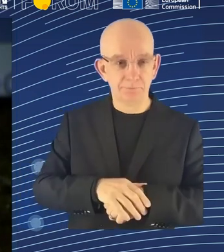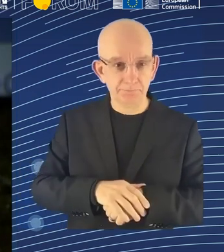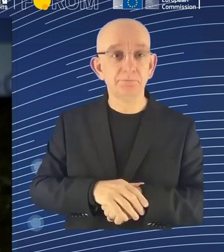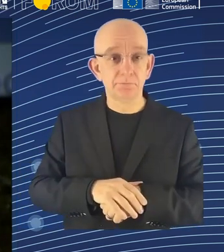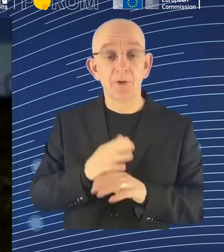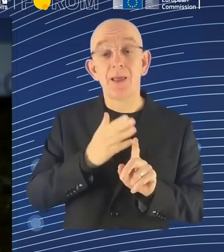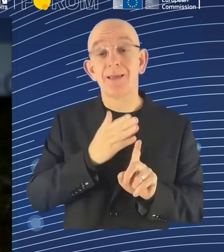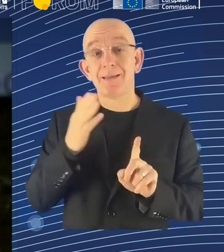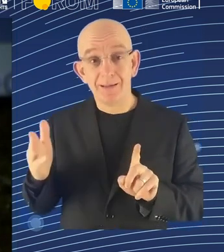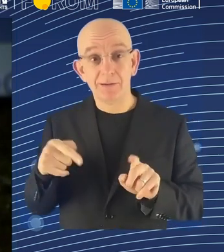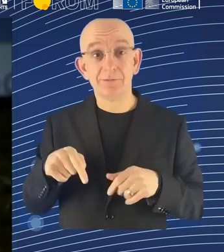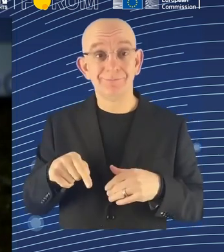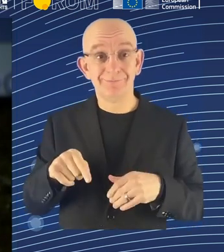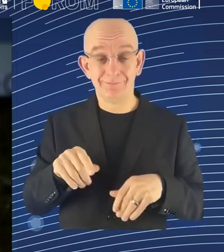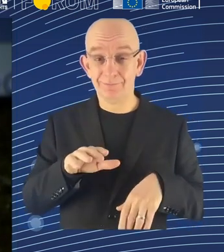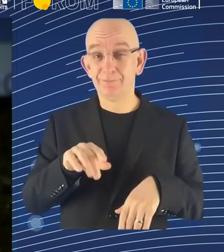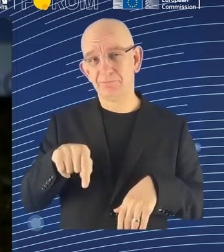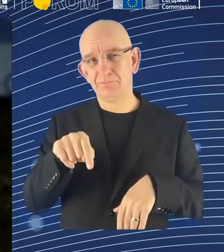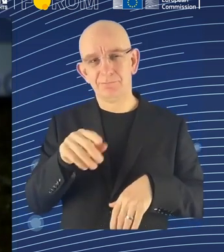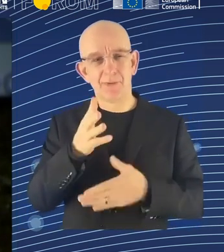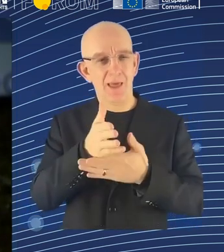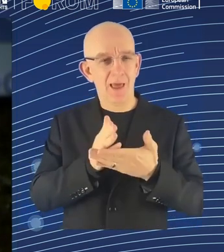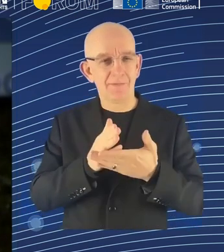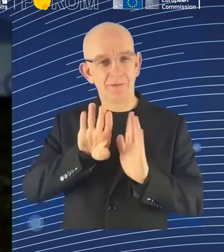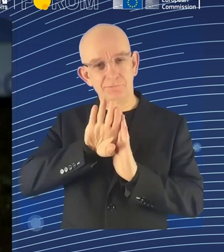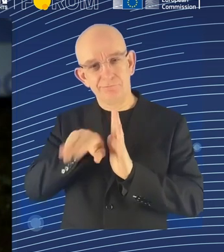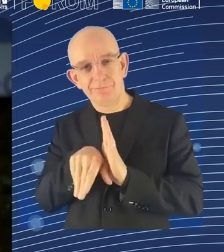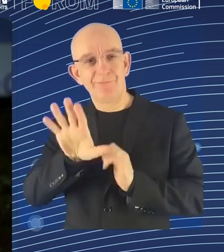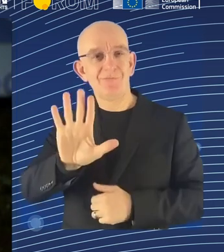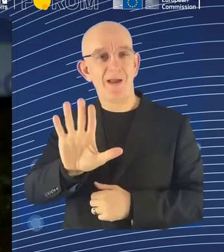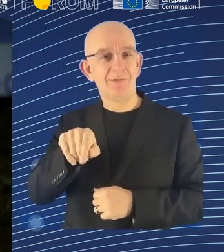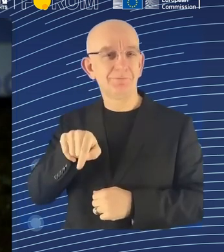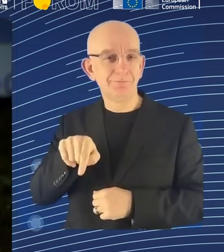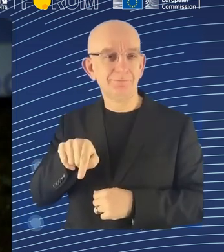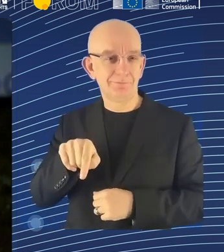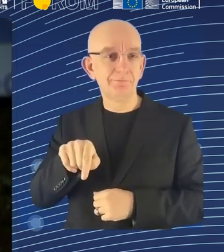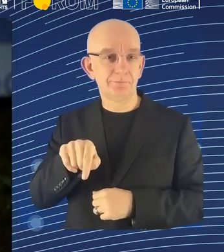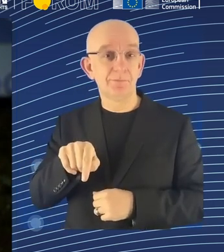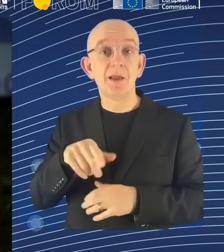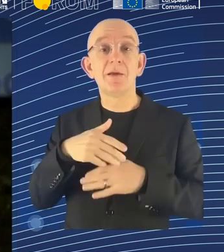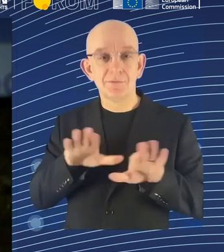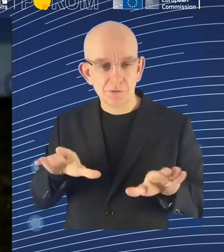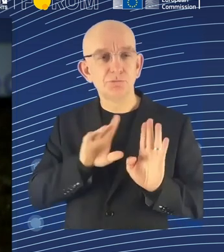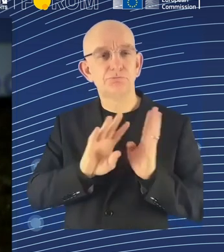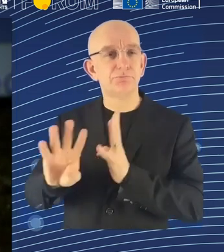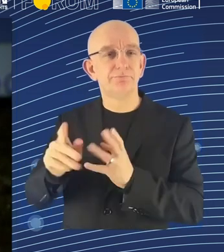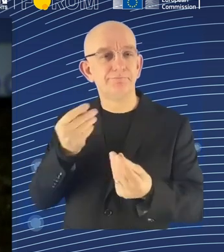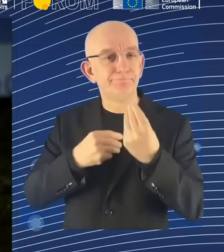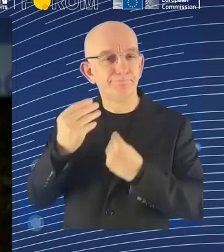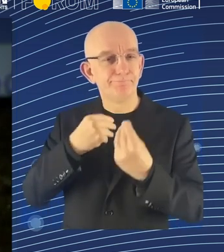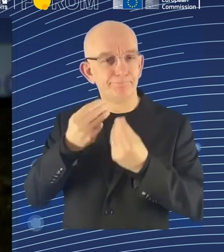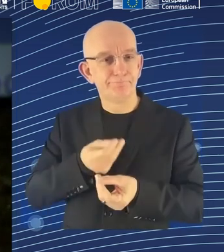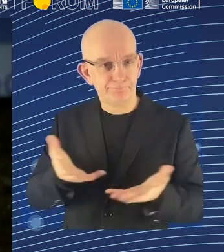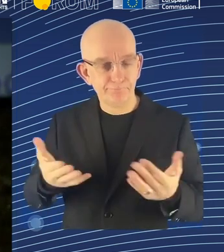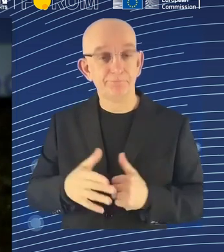I'm a professional moderator and presenter, a former lecturer of public policy at The Hague University, and TV correspondent at Associated